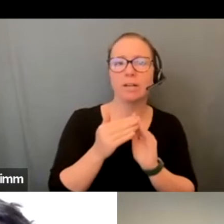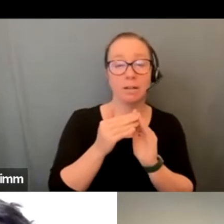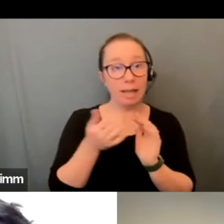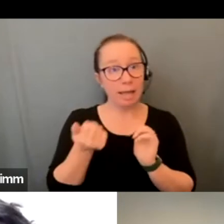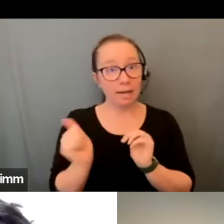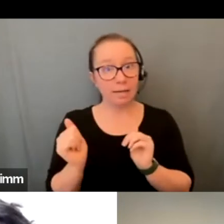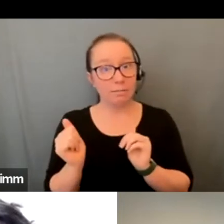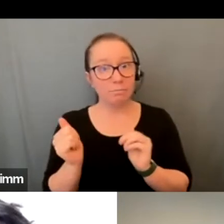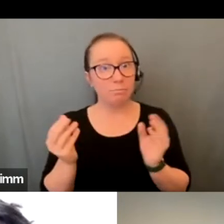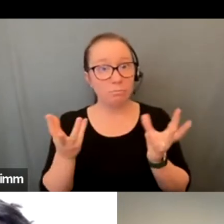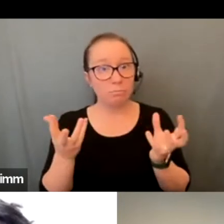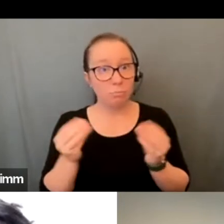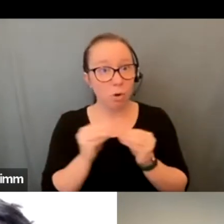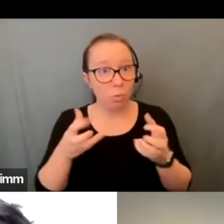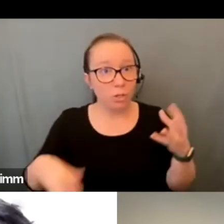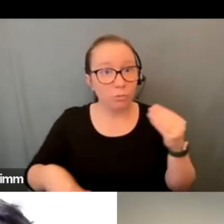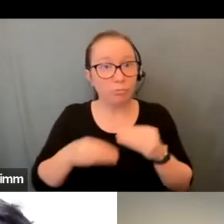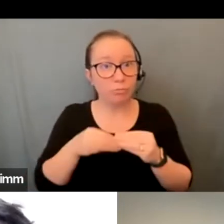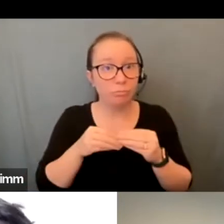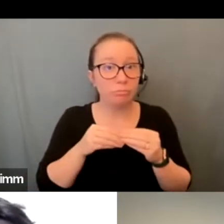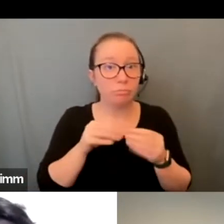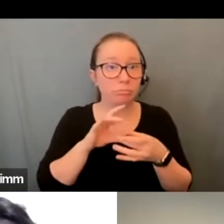break on that concept?